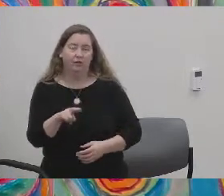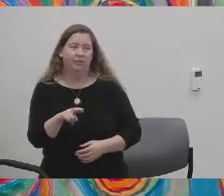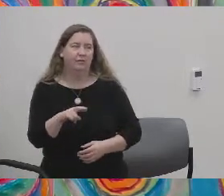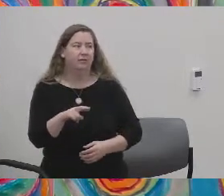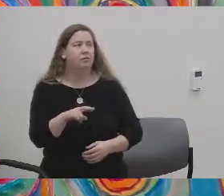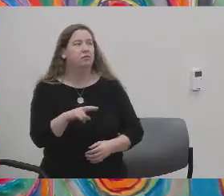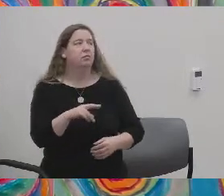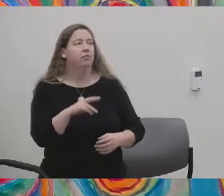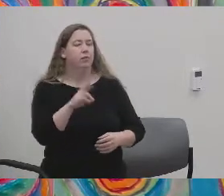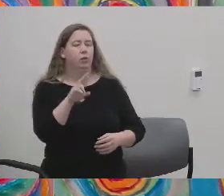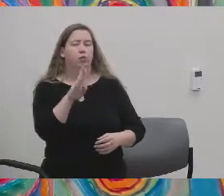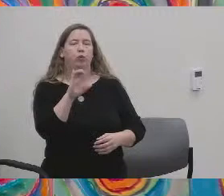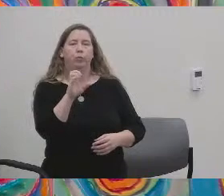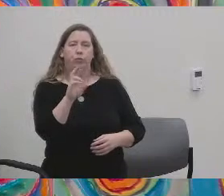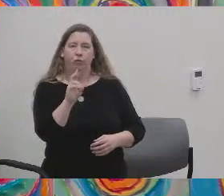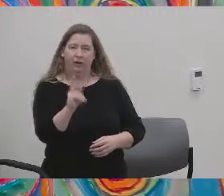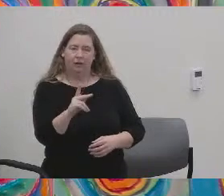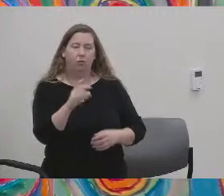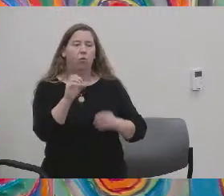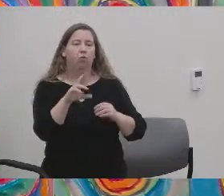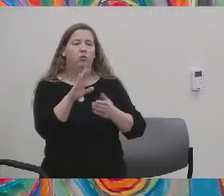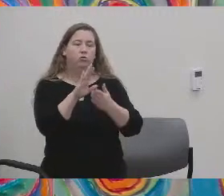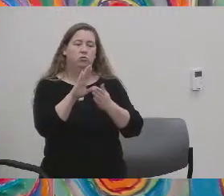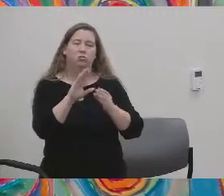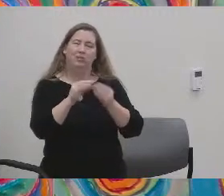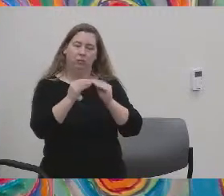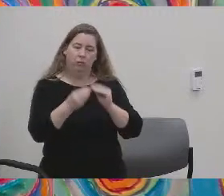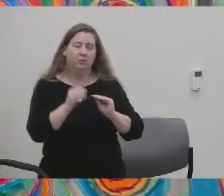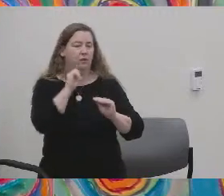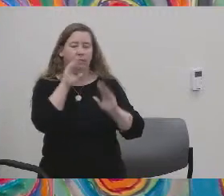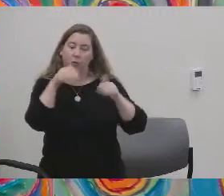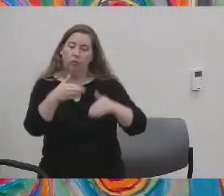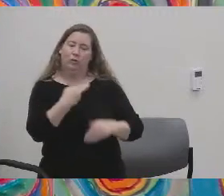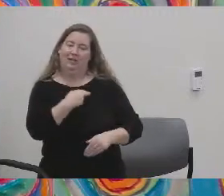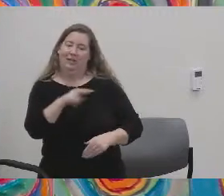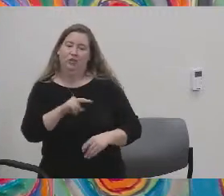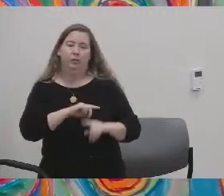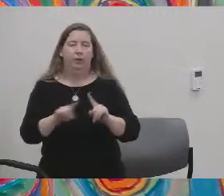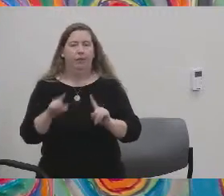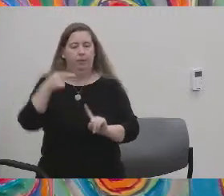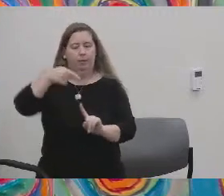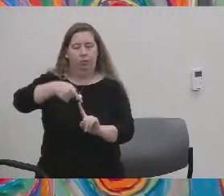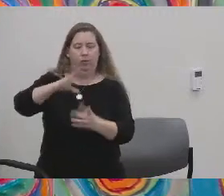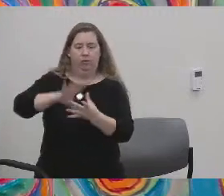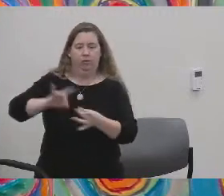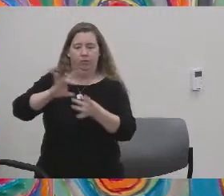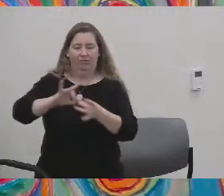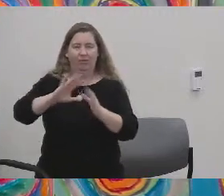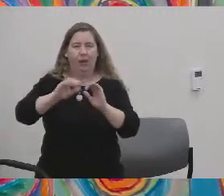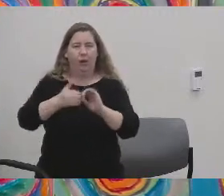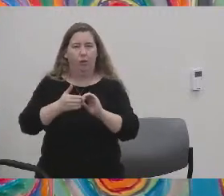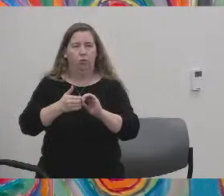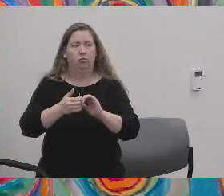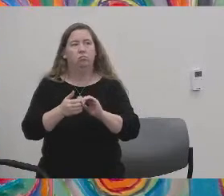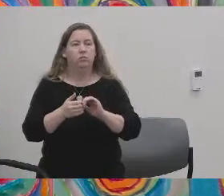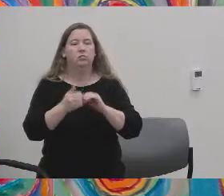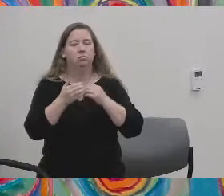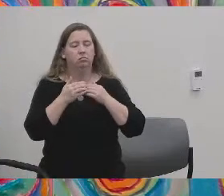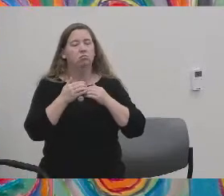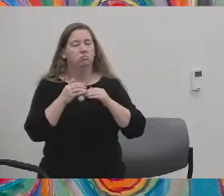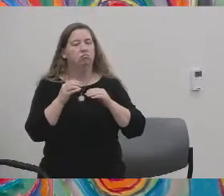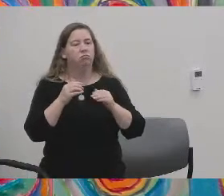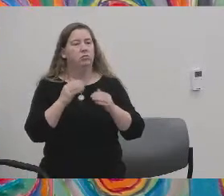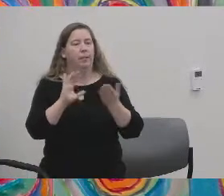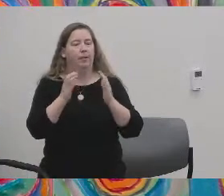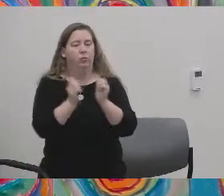rubric or the scoring would focus not on the religious, but on the content or how it lays out next to